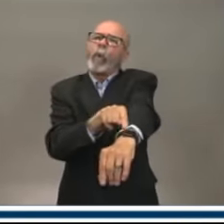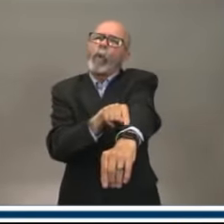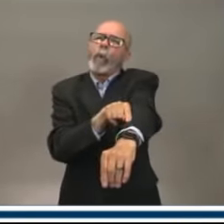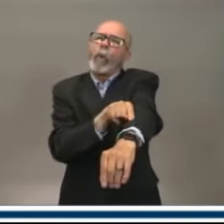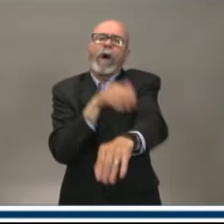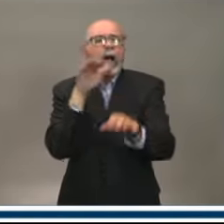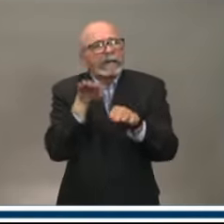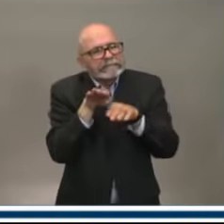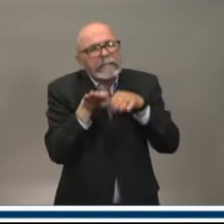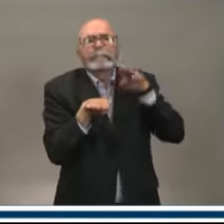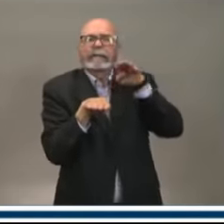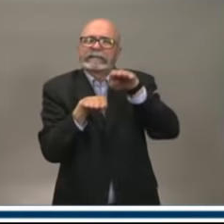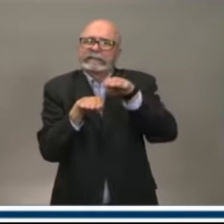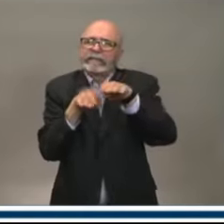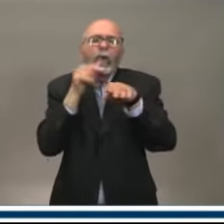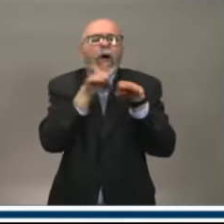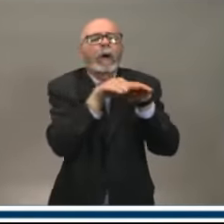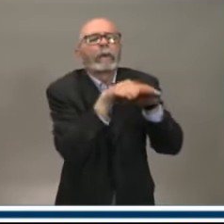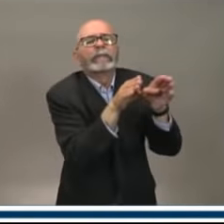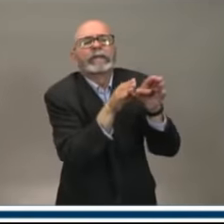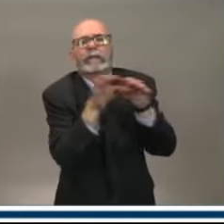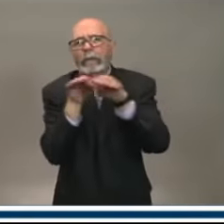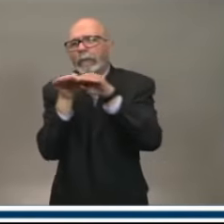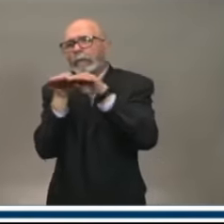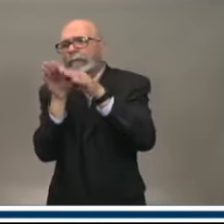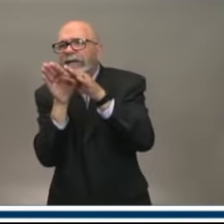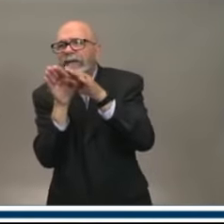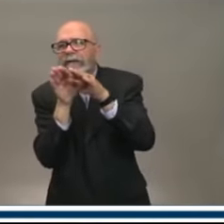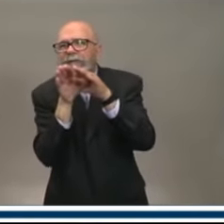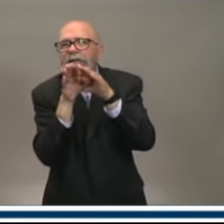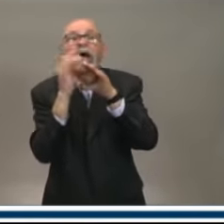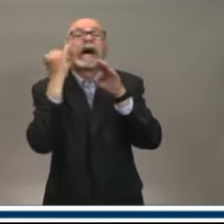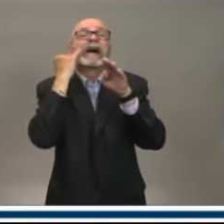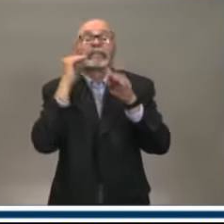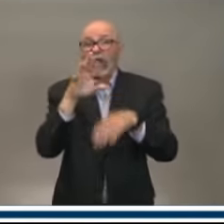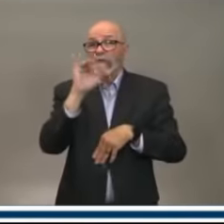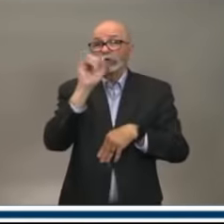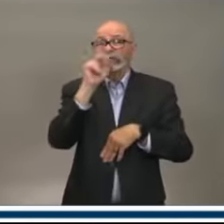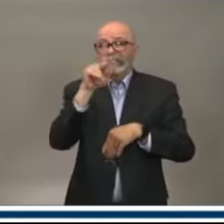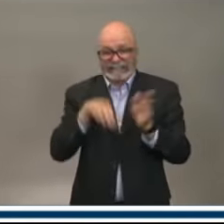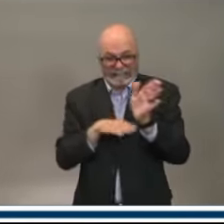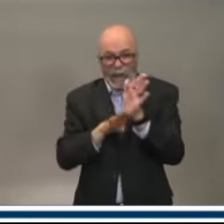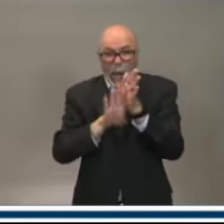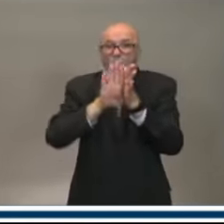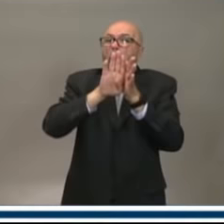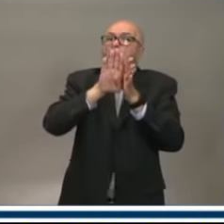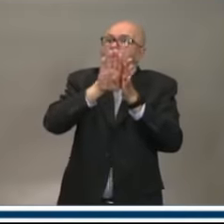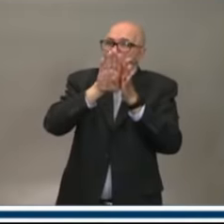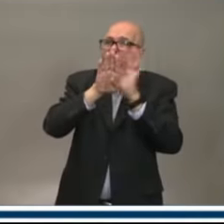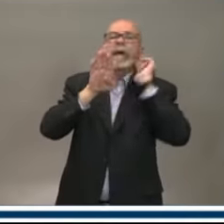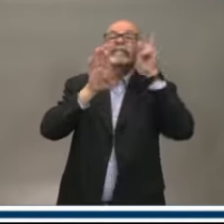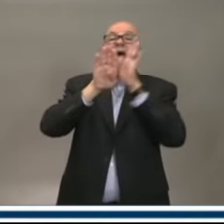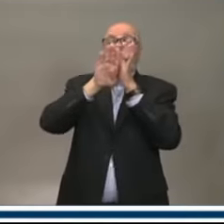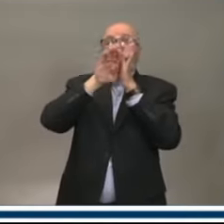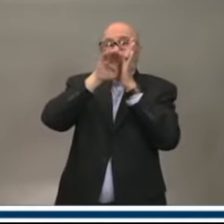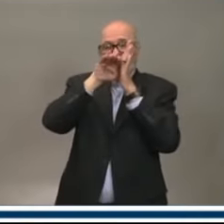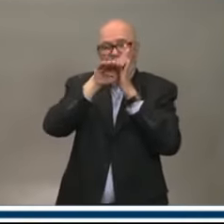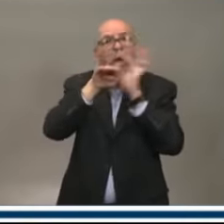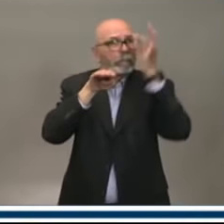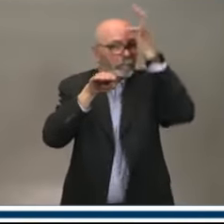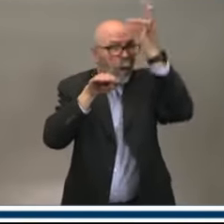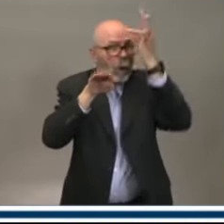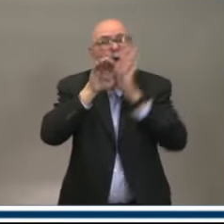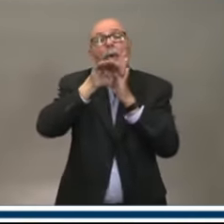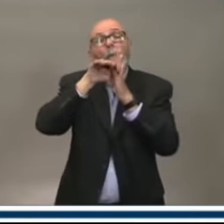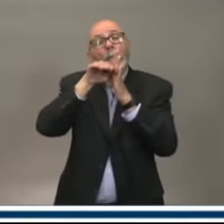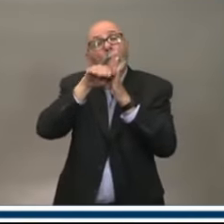risk of this happening, and actually that if we do see an increase, that it's a very small increase and we're able to control it